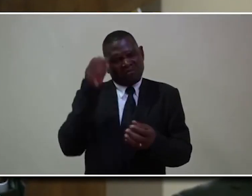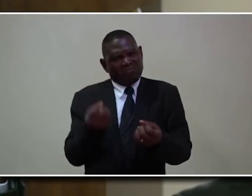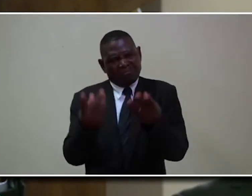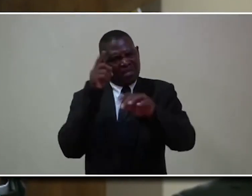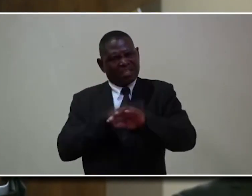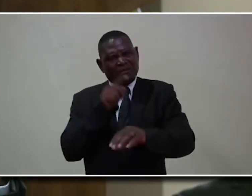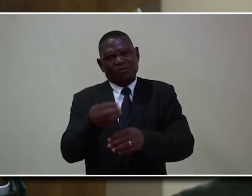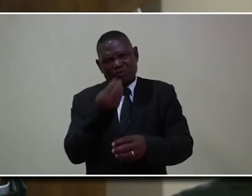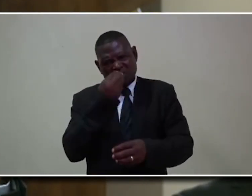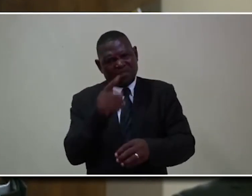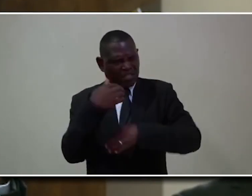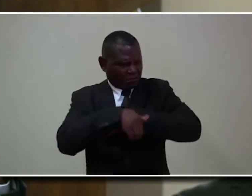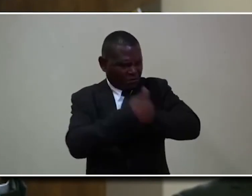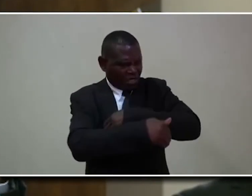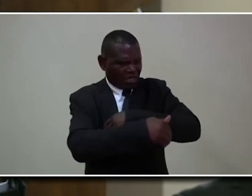you eat this